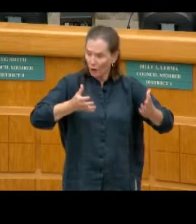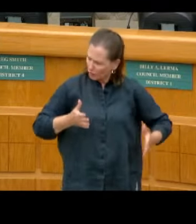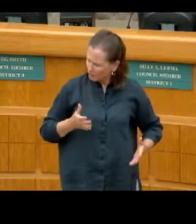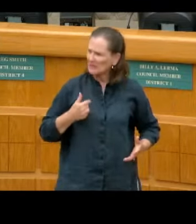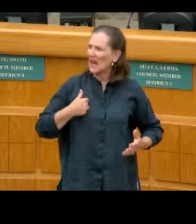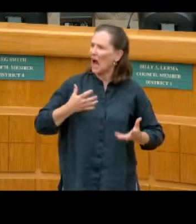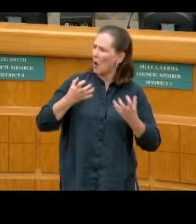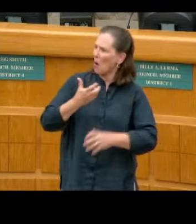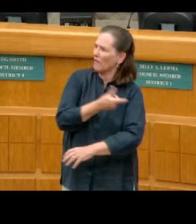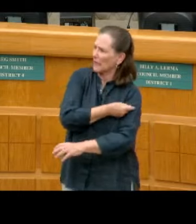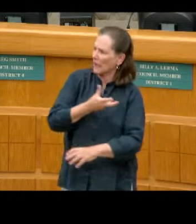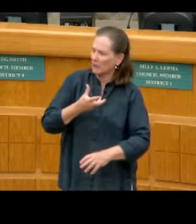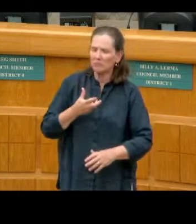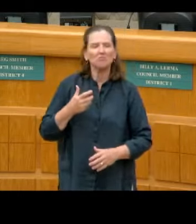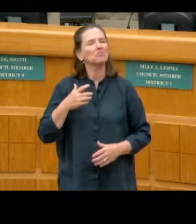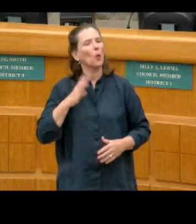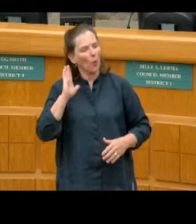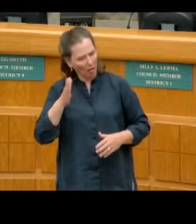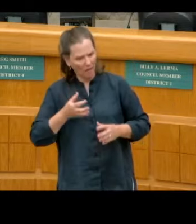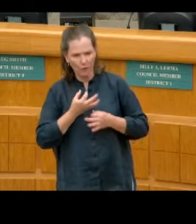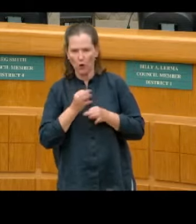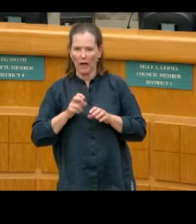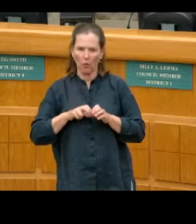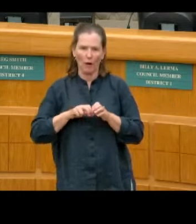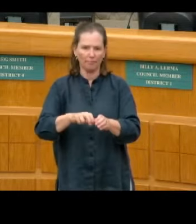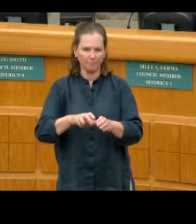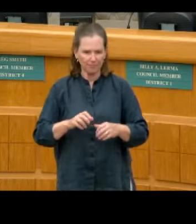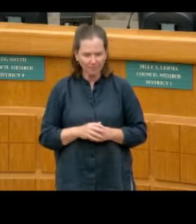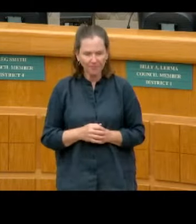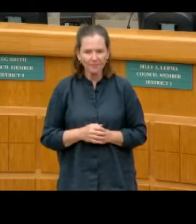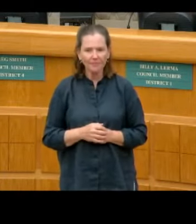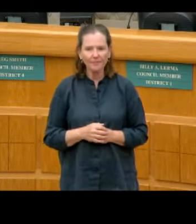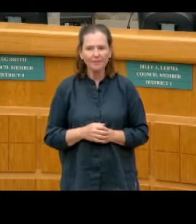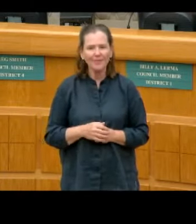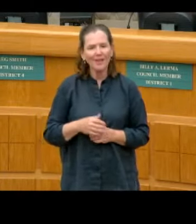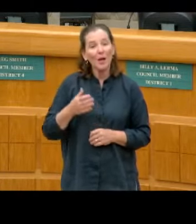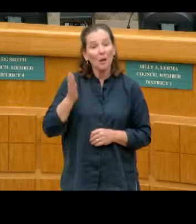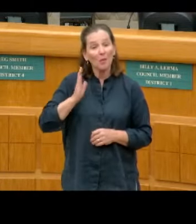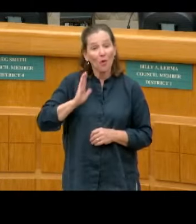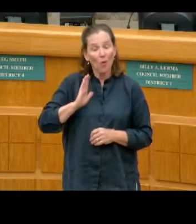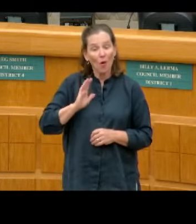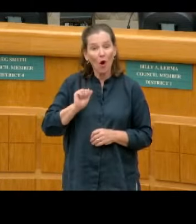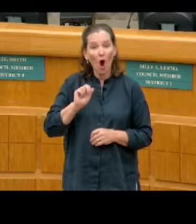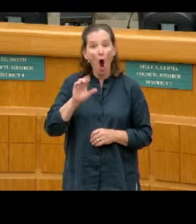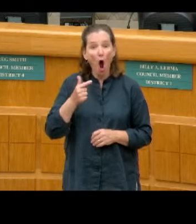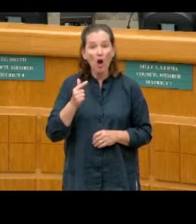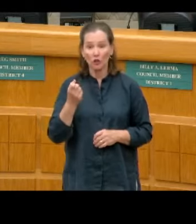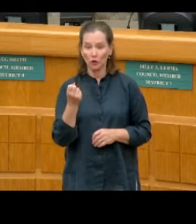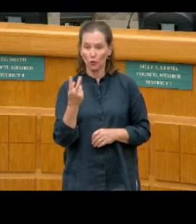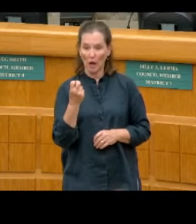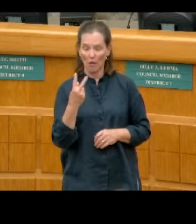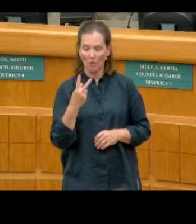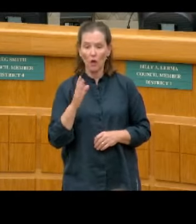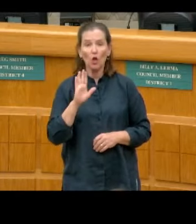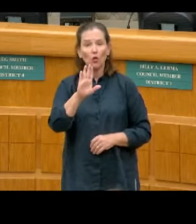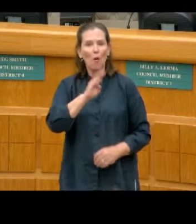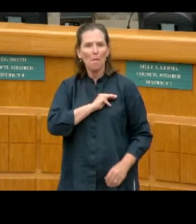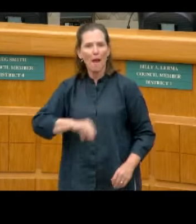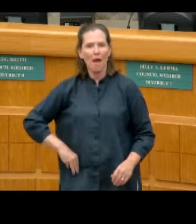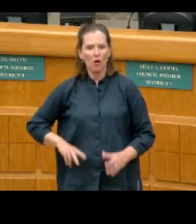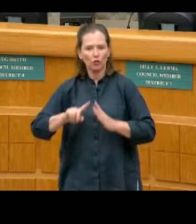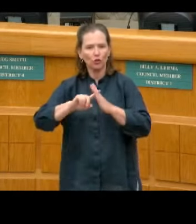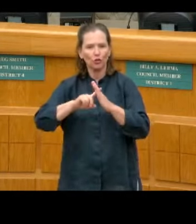And to make vaccines as convenient as possible, Mayor Paulette Guajardo initiated the in-home vaccination program back on August 12th. Our Corpus